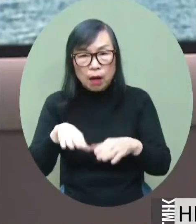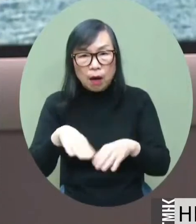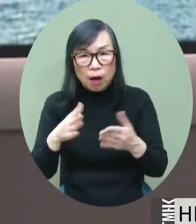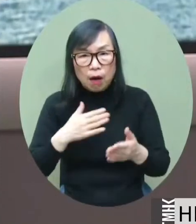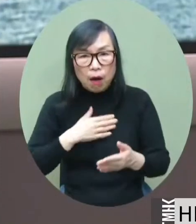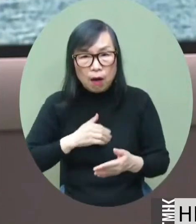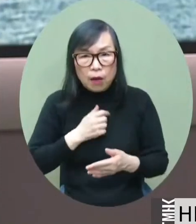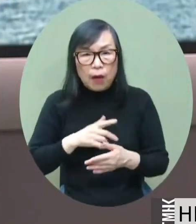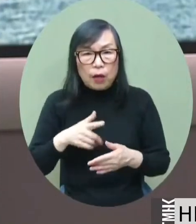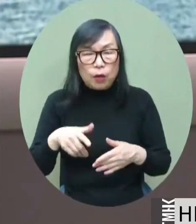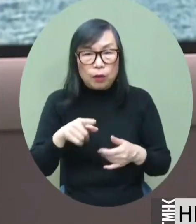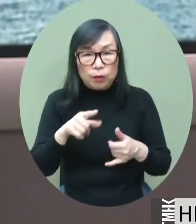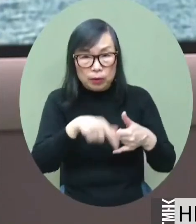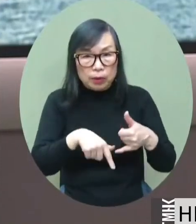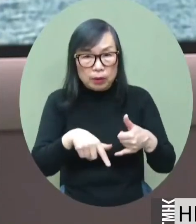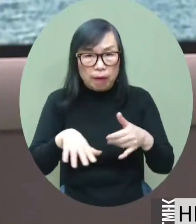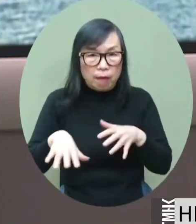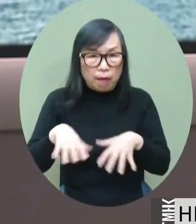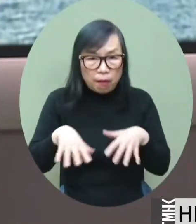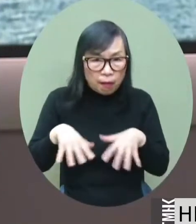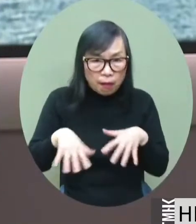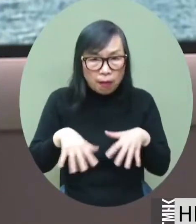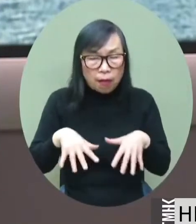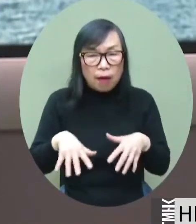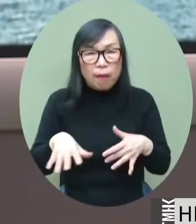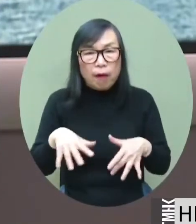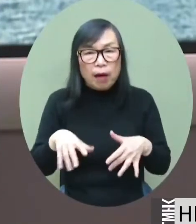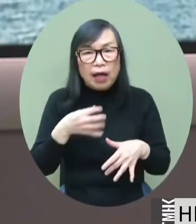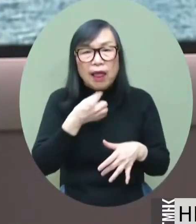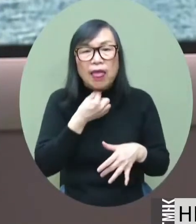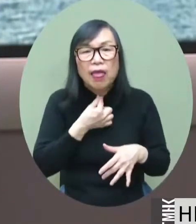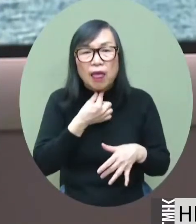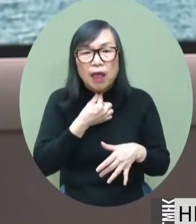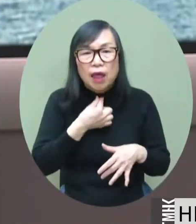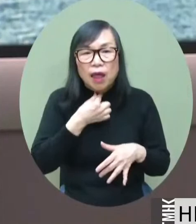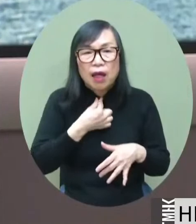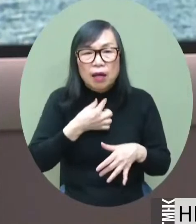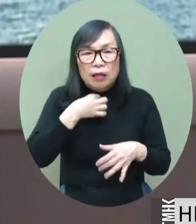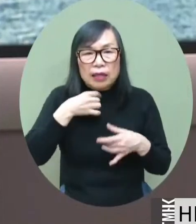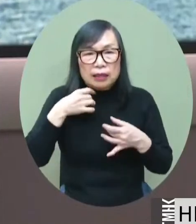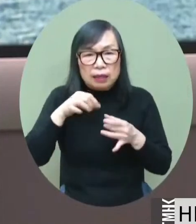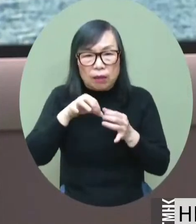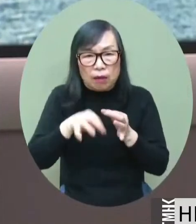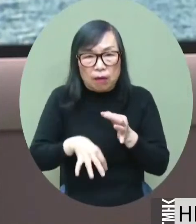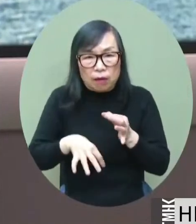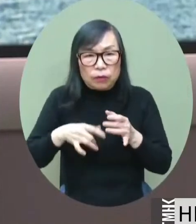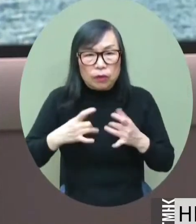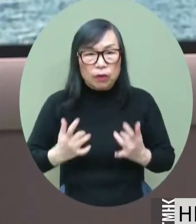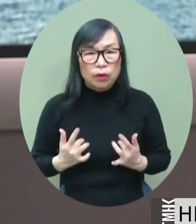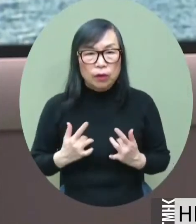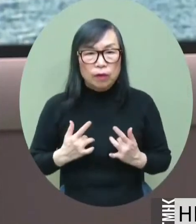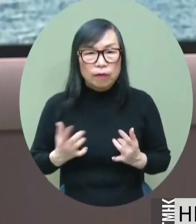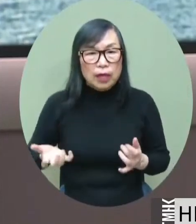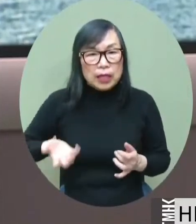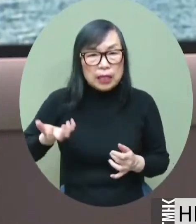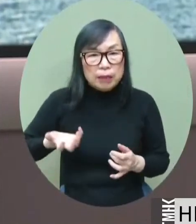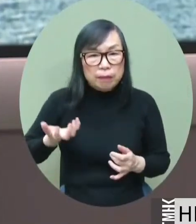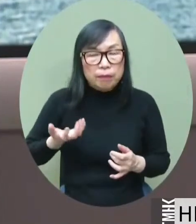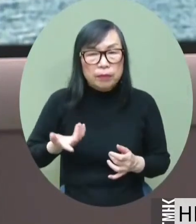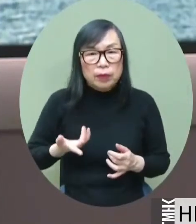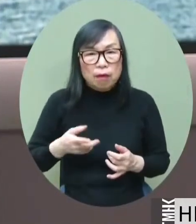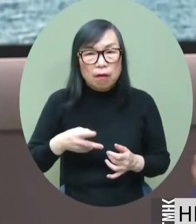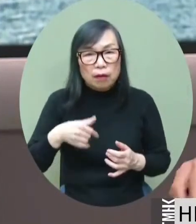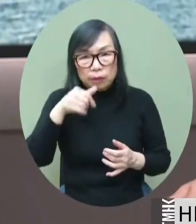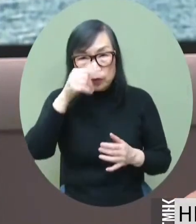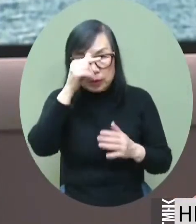was first hospitalized, he was found to have some swelling problems, and something got into his lung, leading